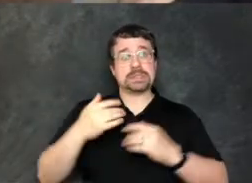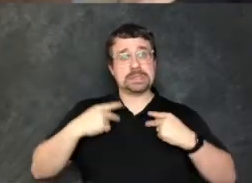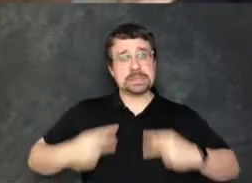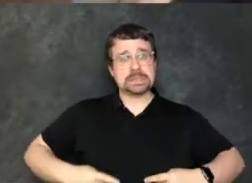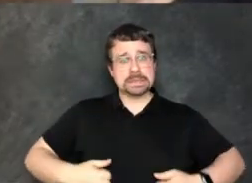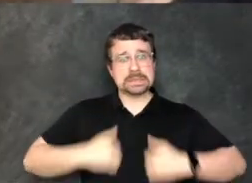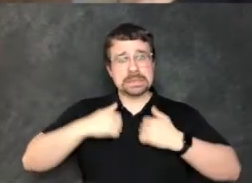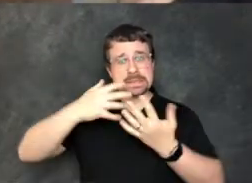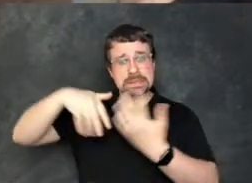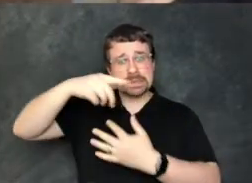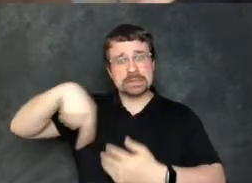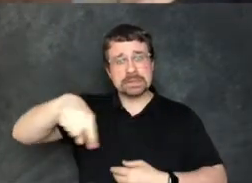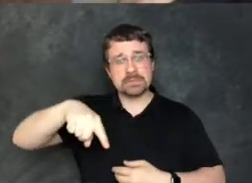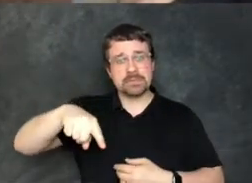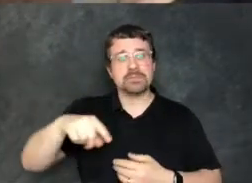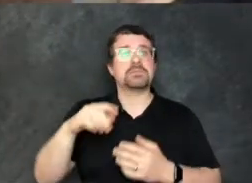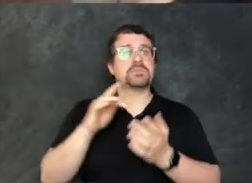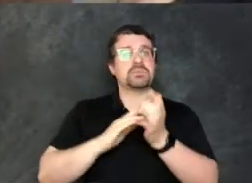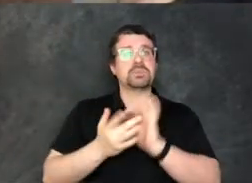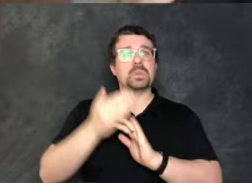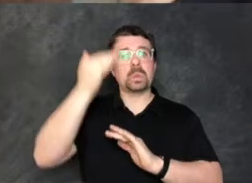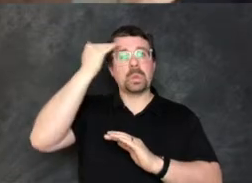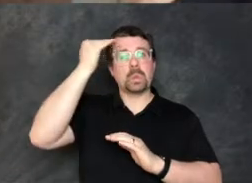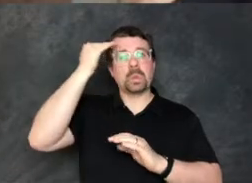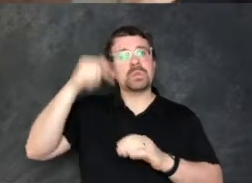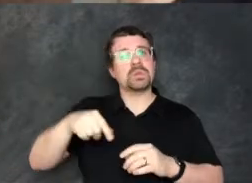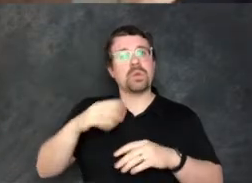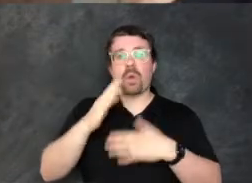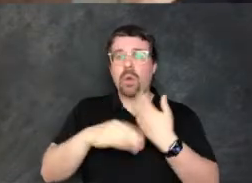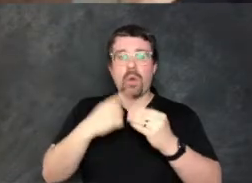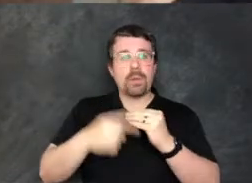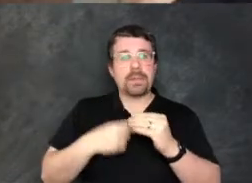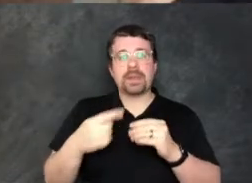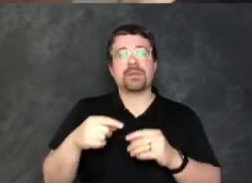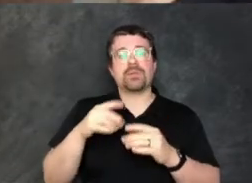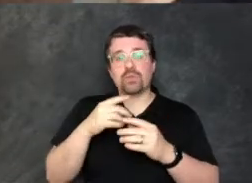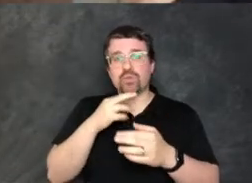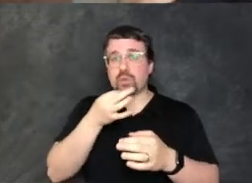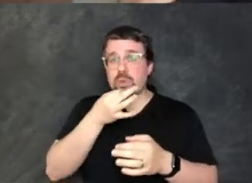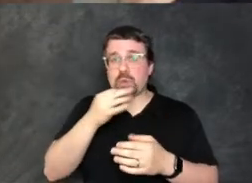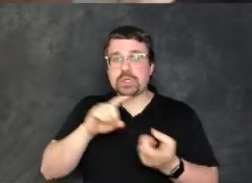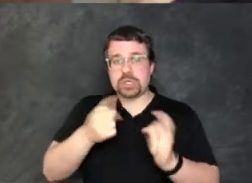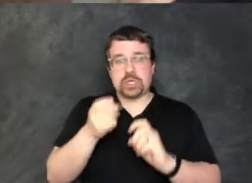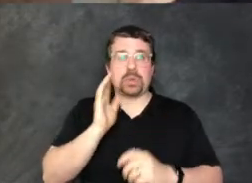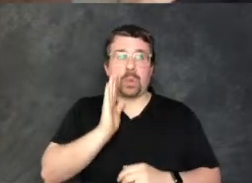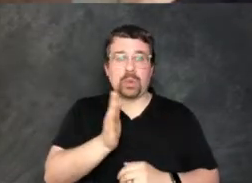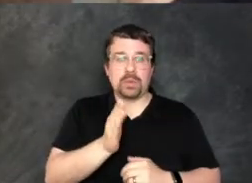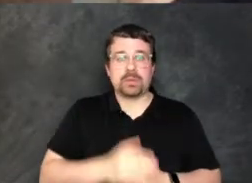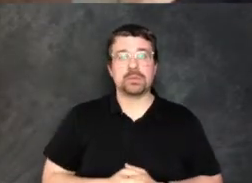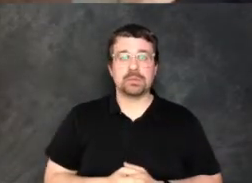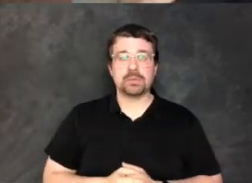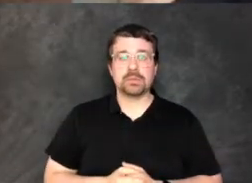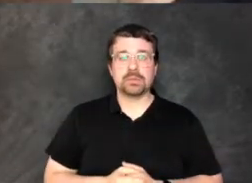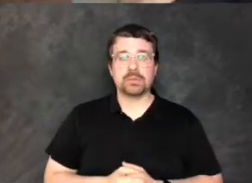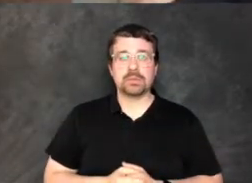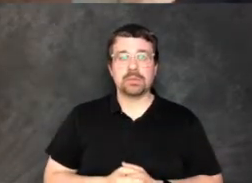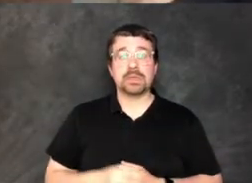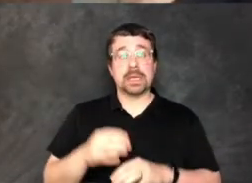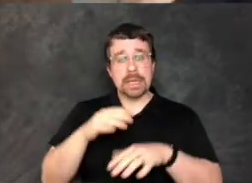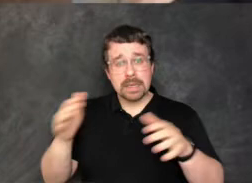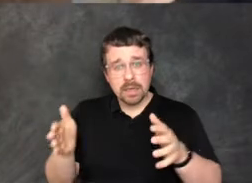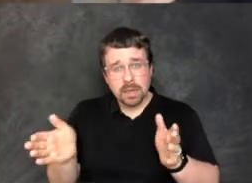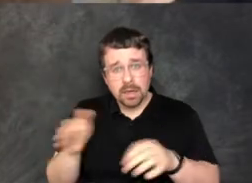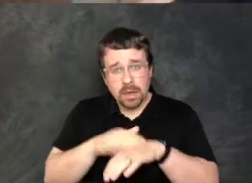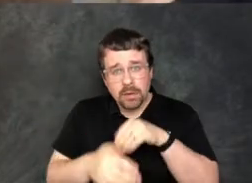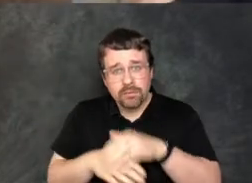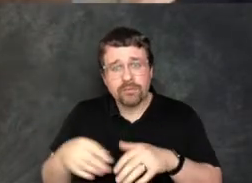through Jesus' physical existence among them. And Jesus knows that this is all about to change. So he comforts